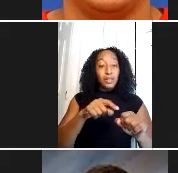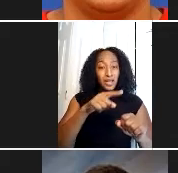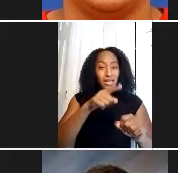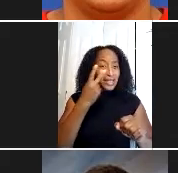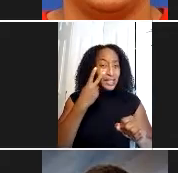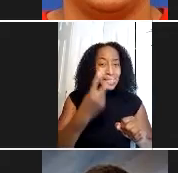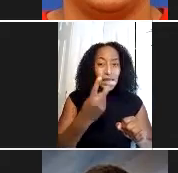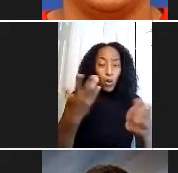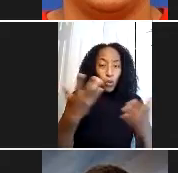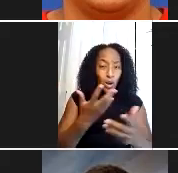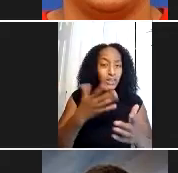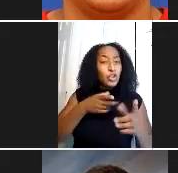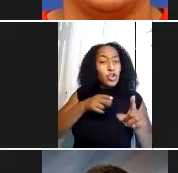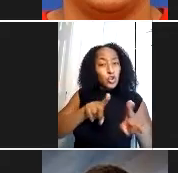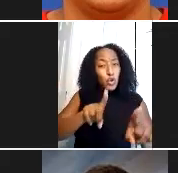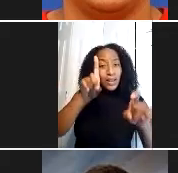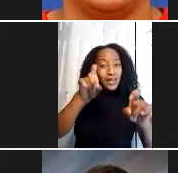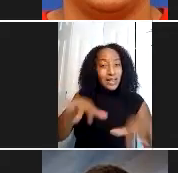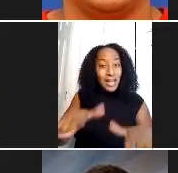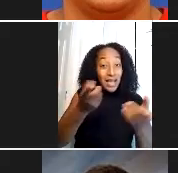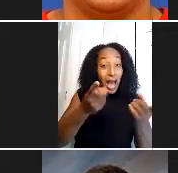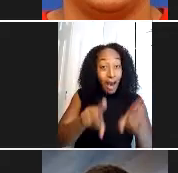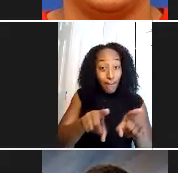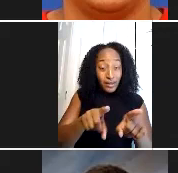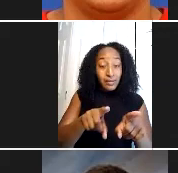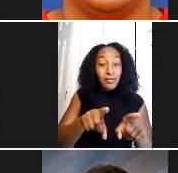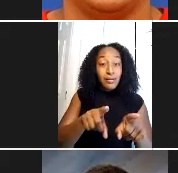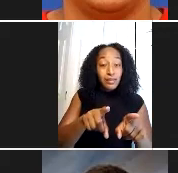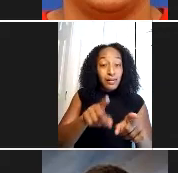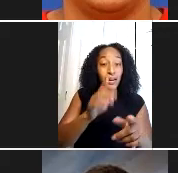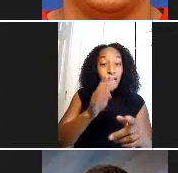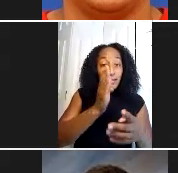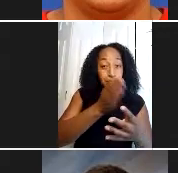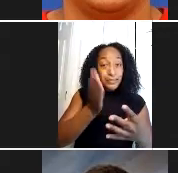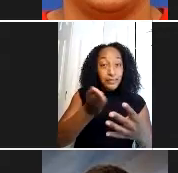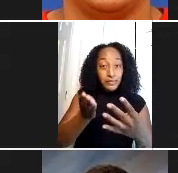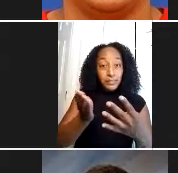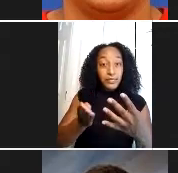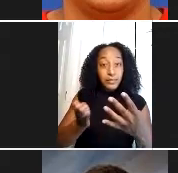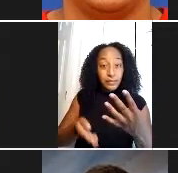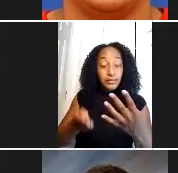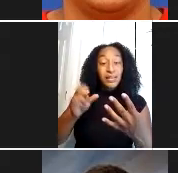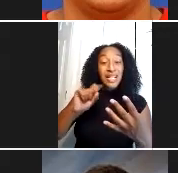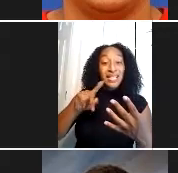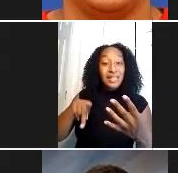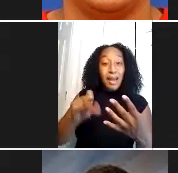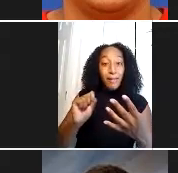steps? Okay. So you'll have an opportunity on